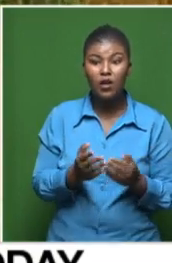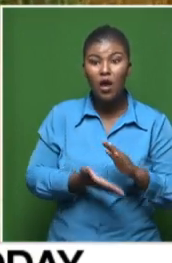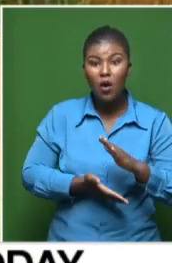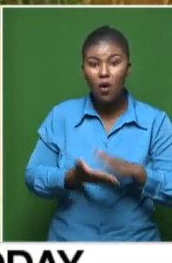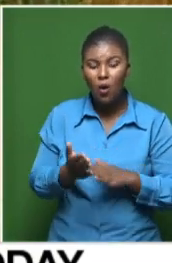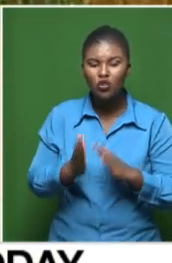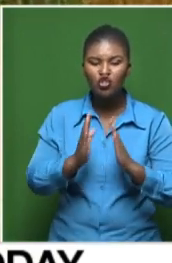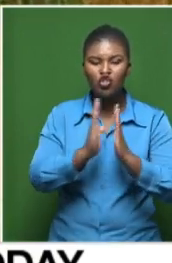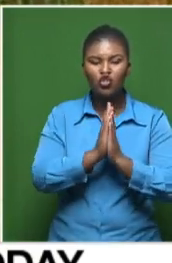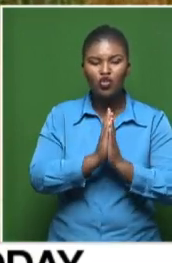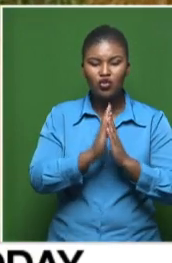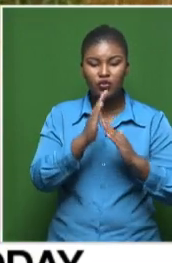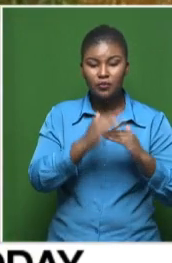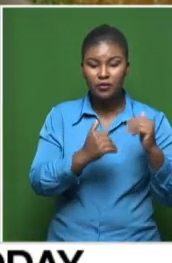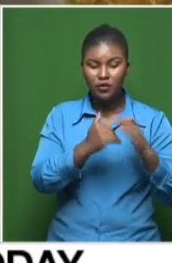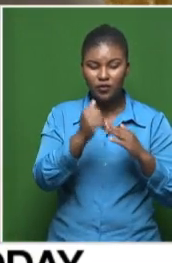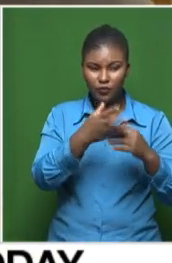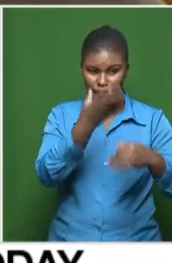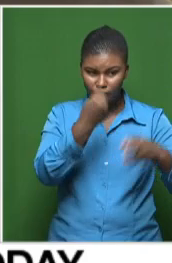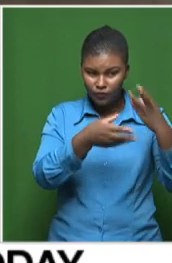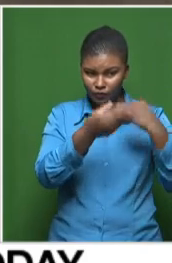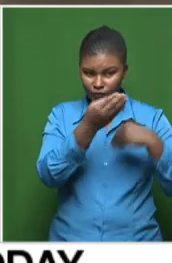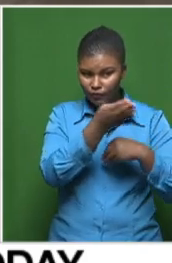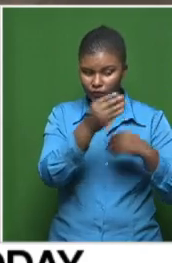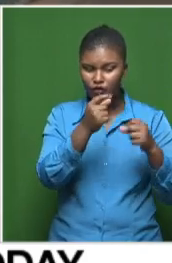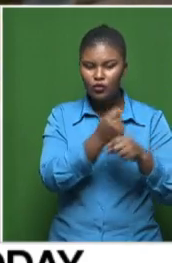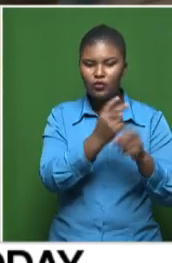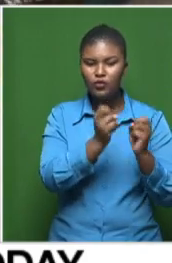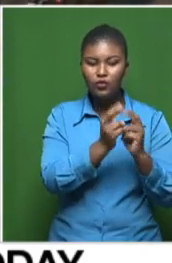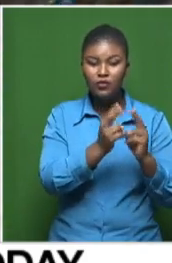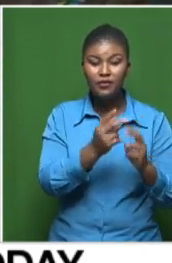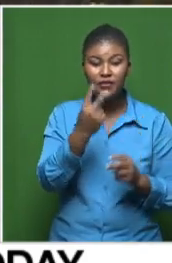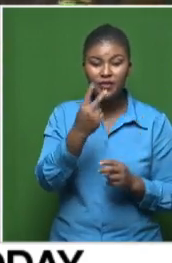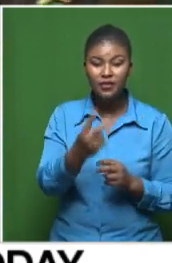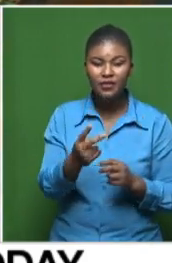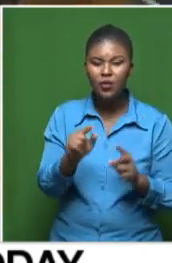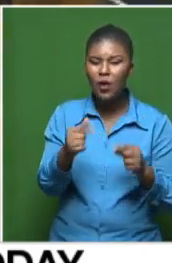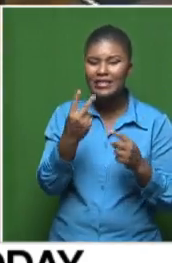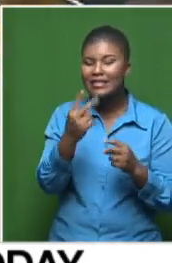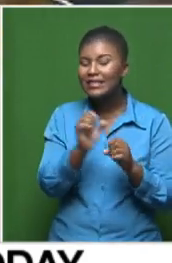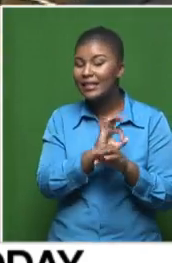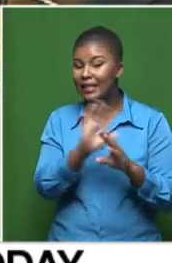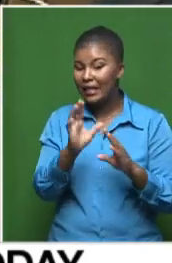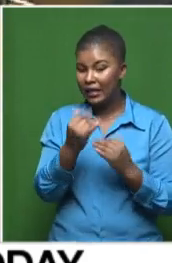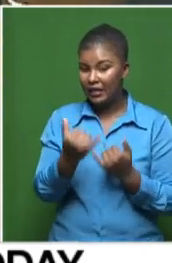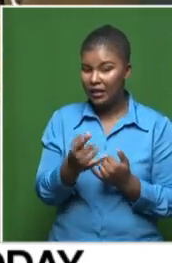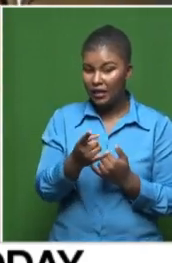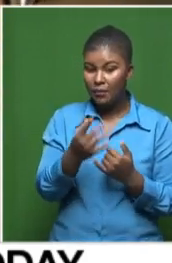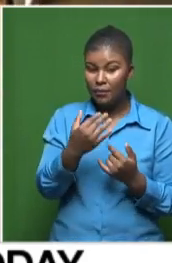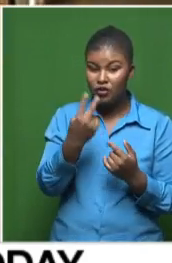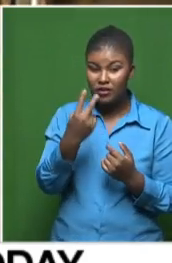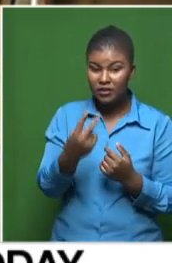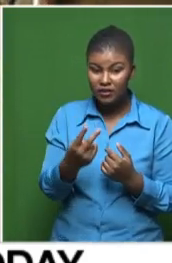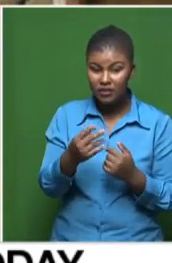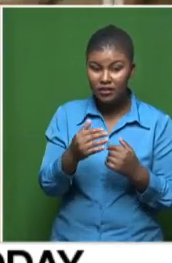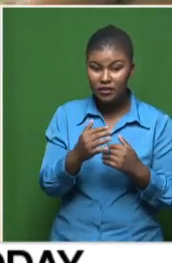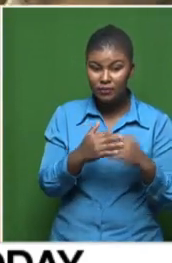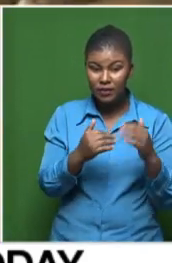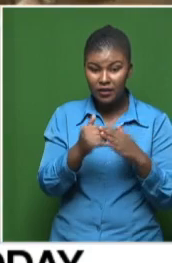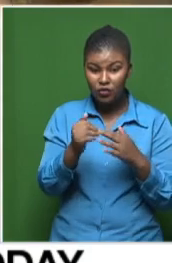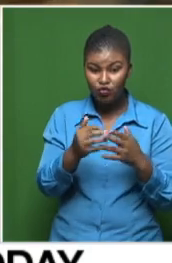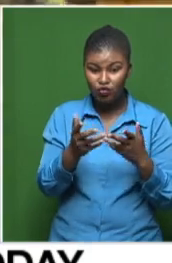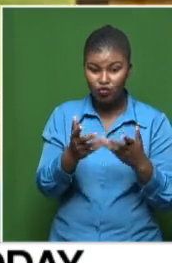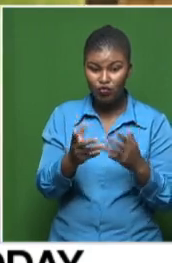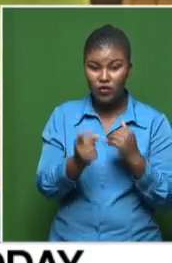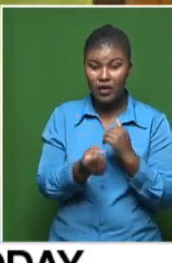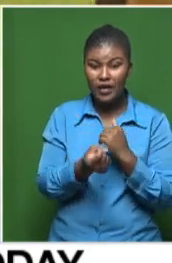building. And here, as you can see, unfortunately, you can't see clearly, but this is the state of infrastructure.